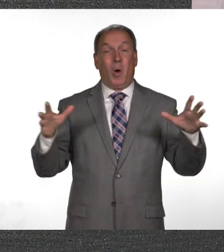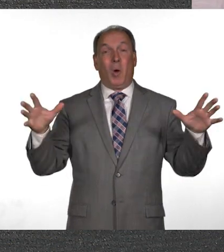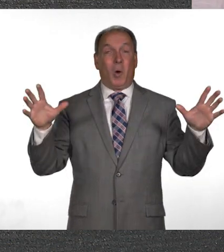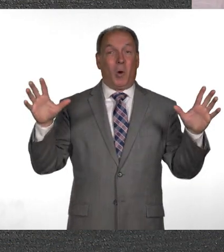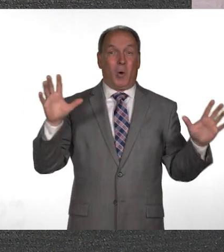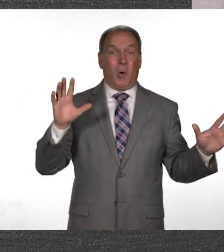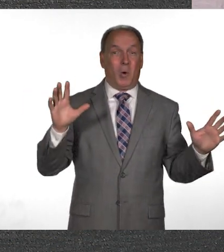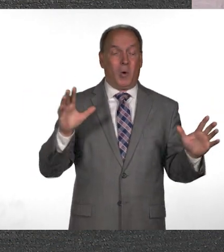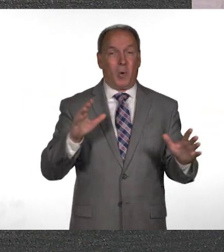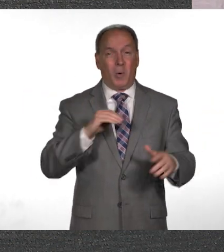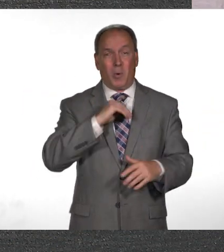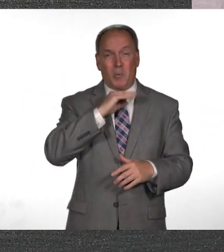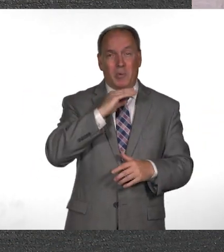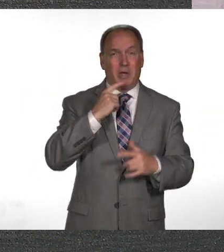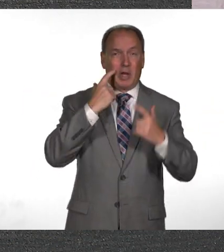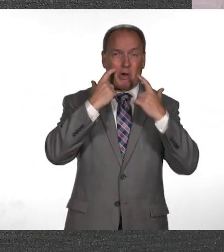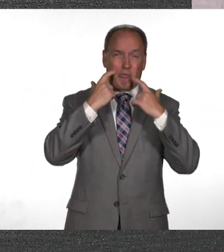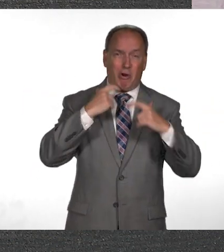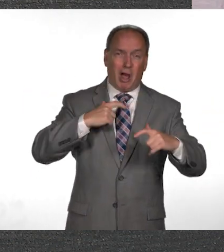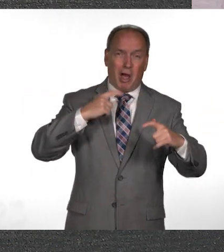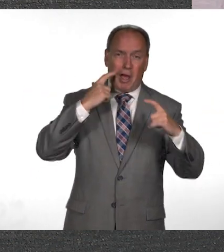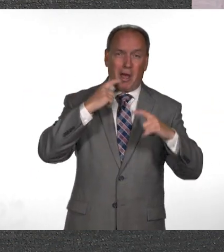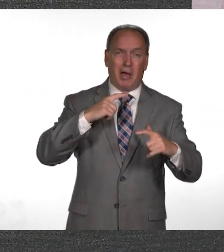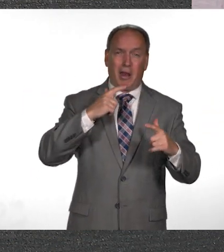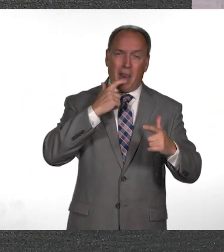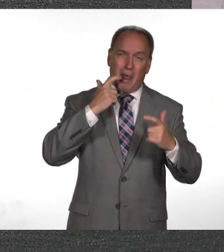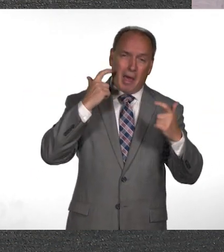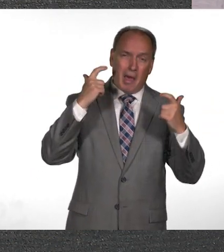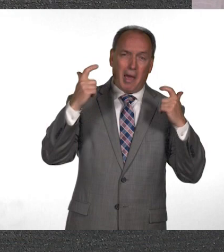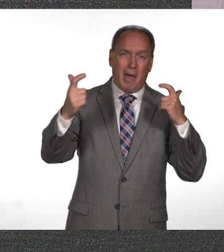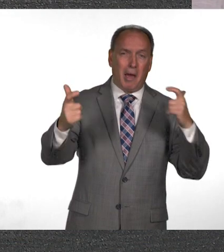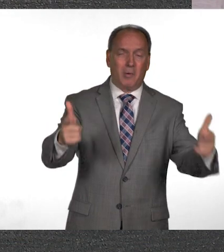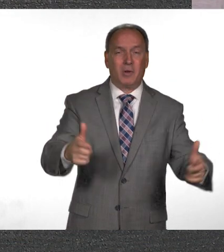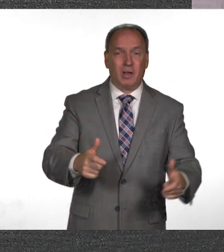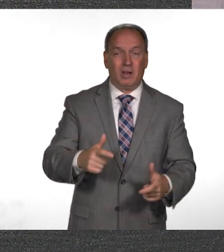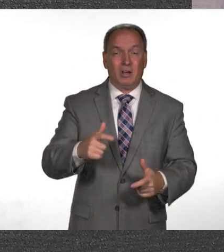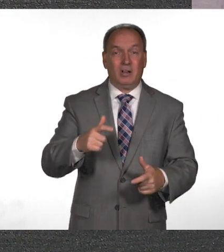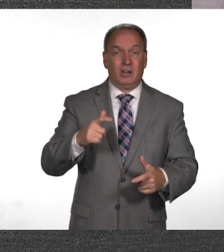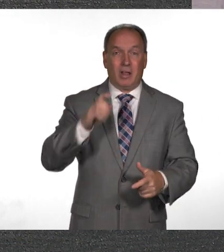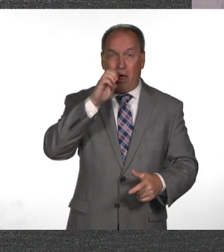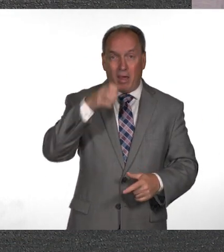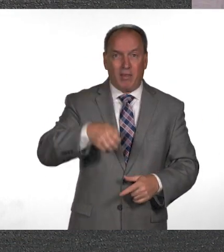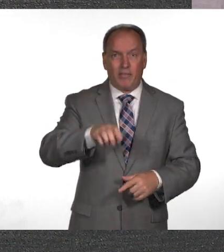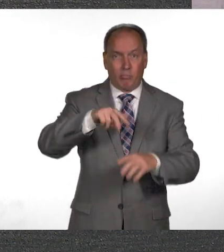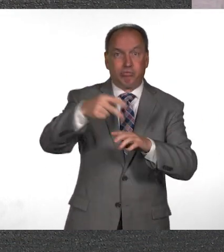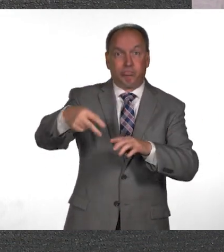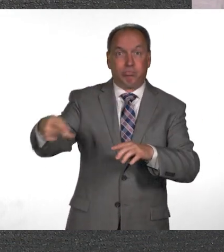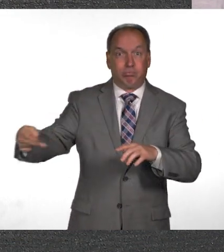my, Piggy cried so loud. Look, Gerald bounced all the way over here. Whoa.